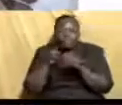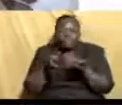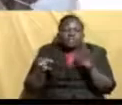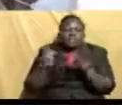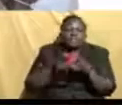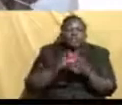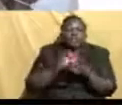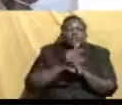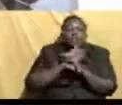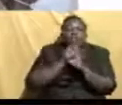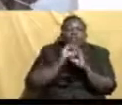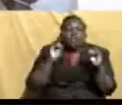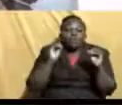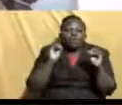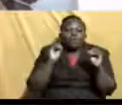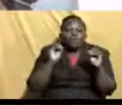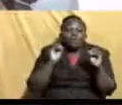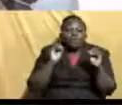not.